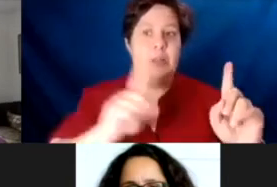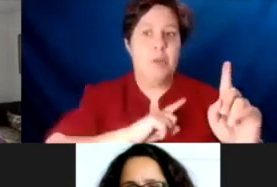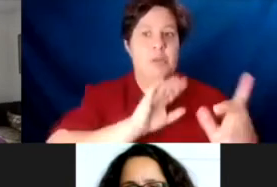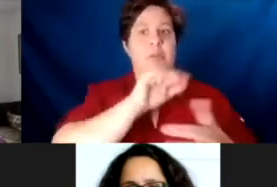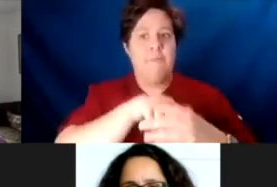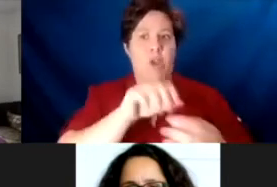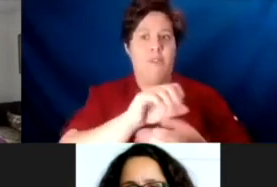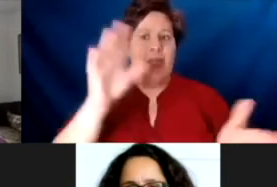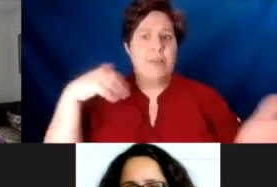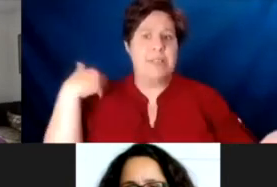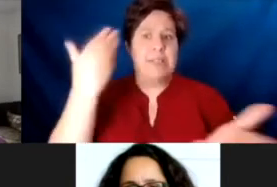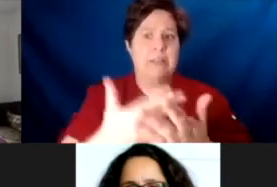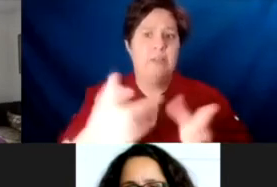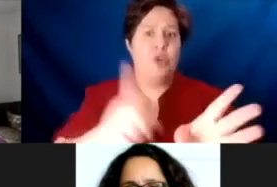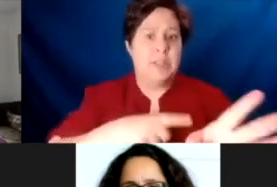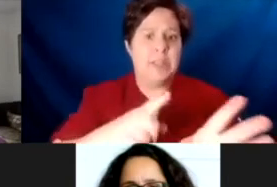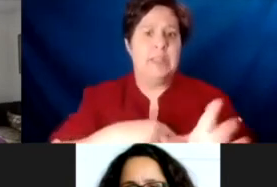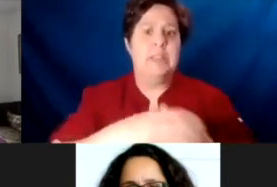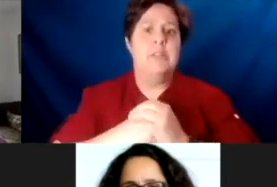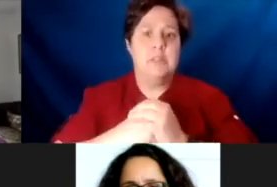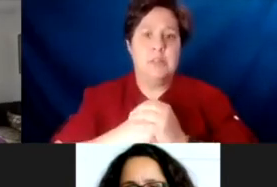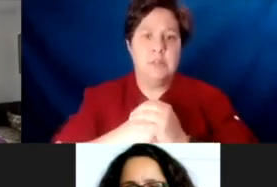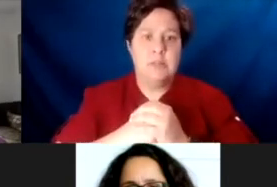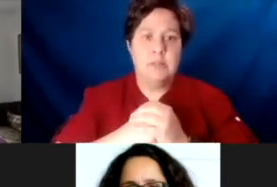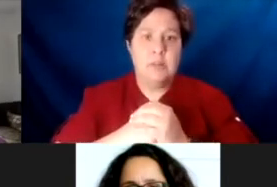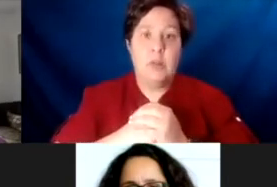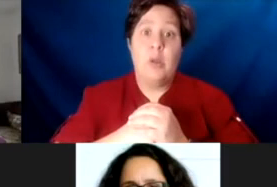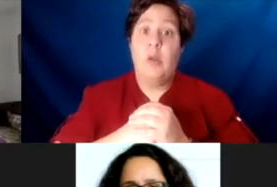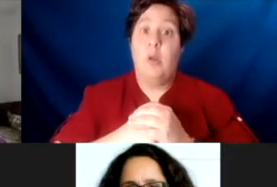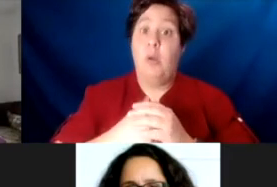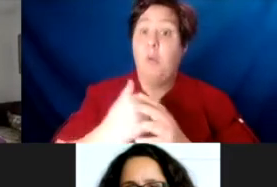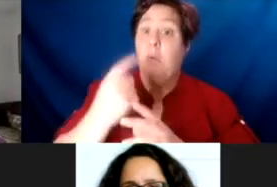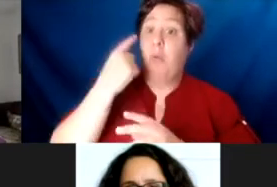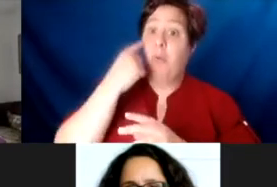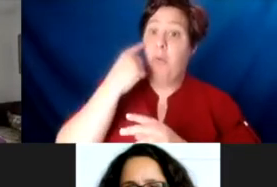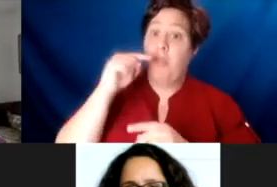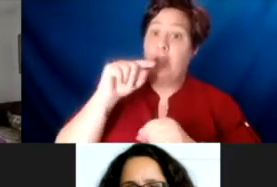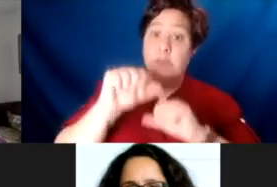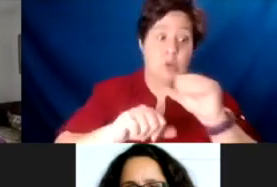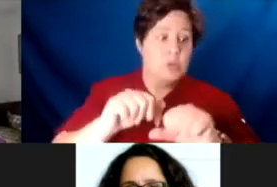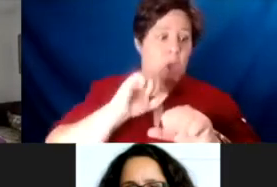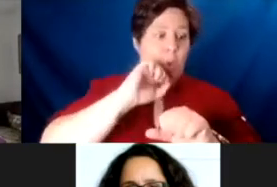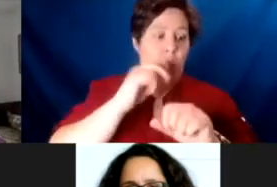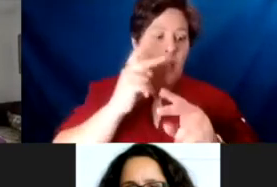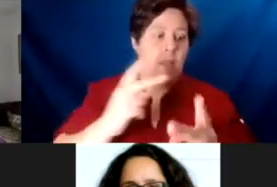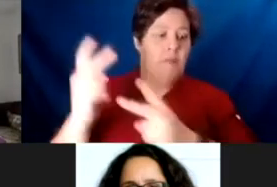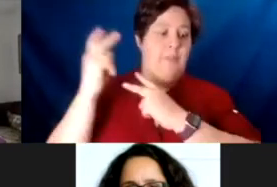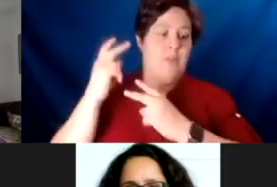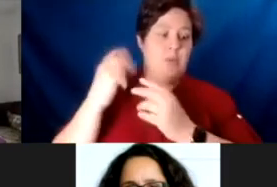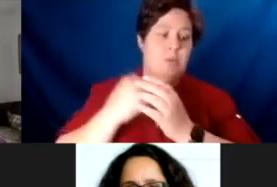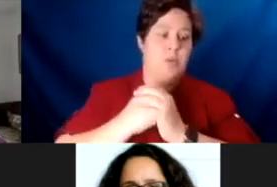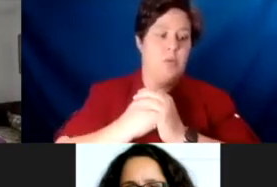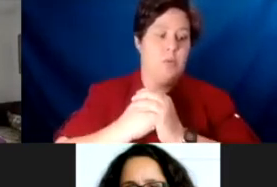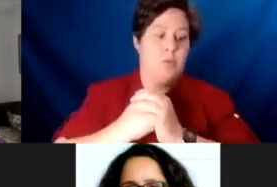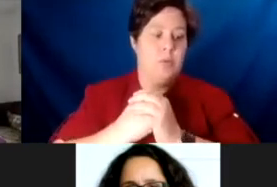with Liberty for many years. And I just wonder whether this process will actually be reviewed,